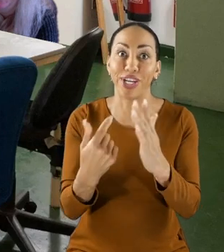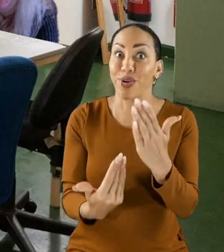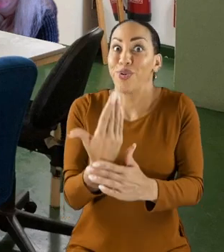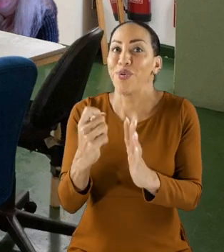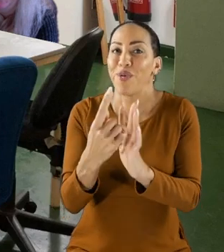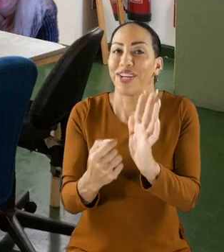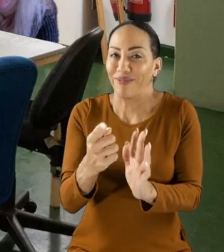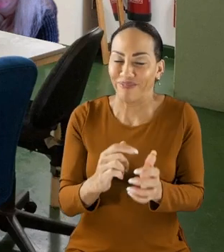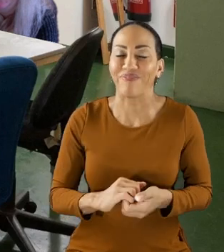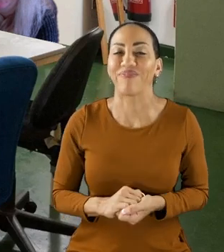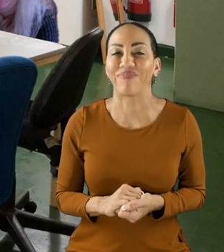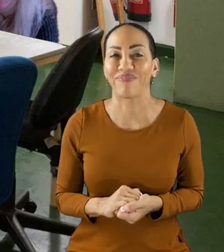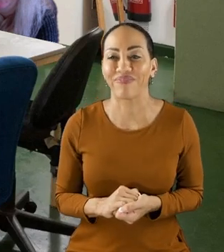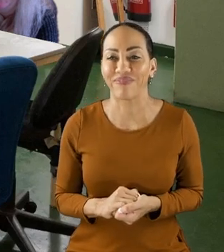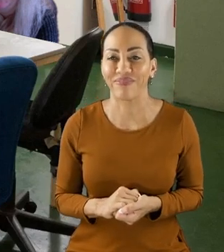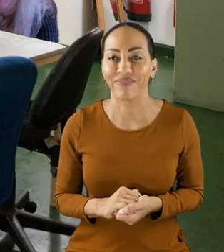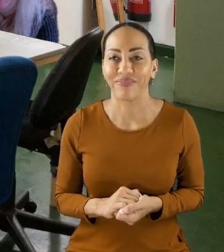new project.